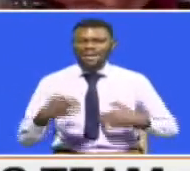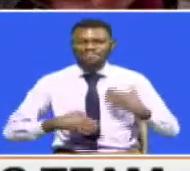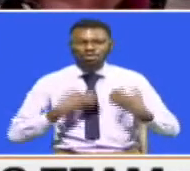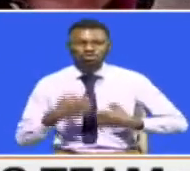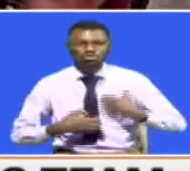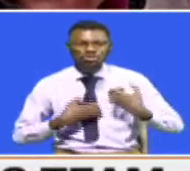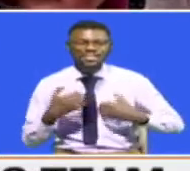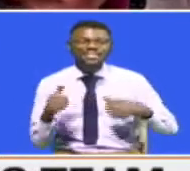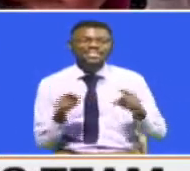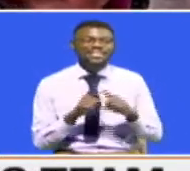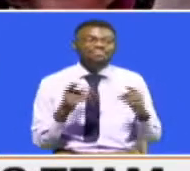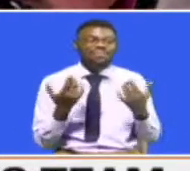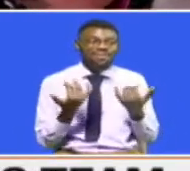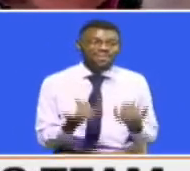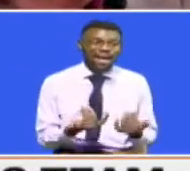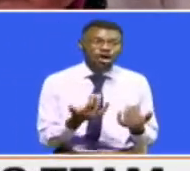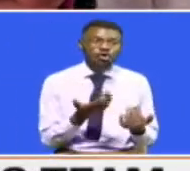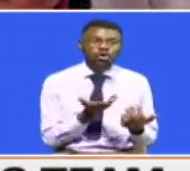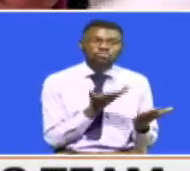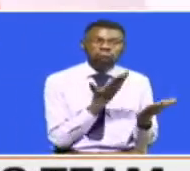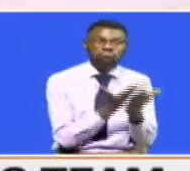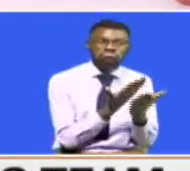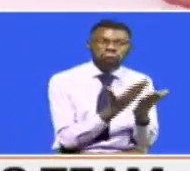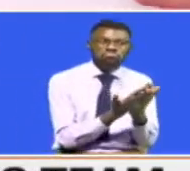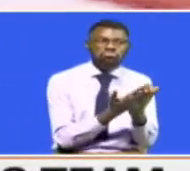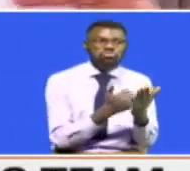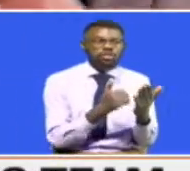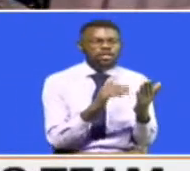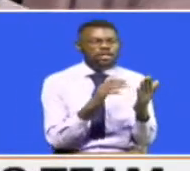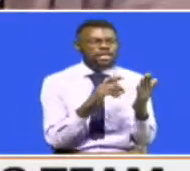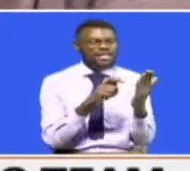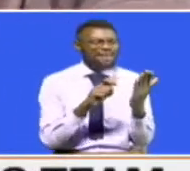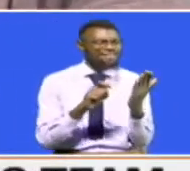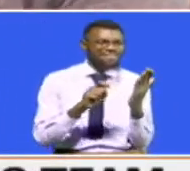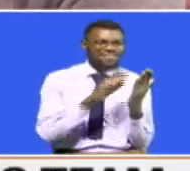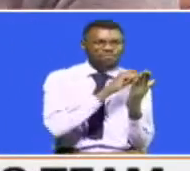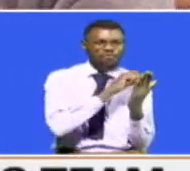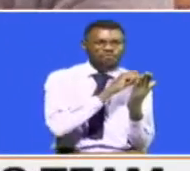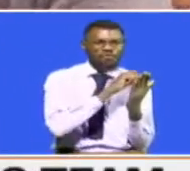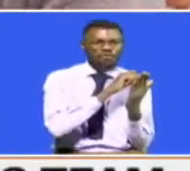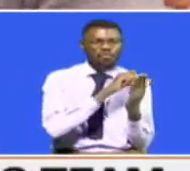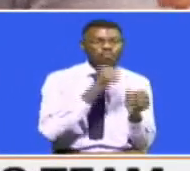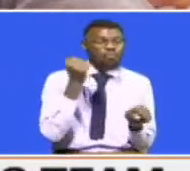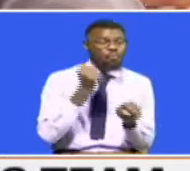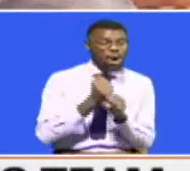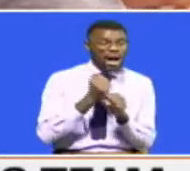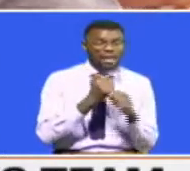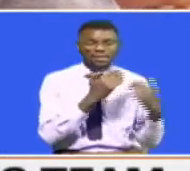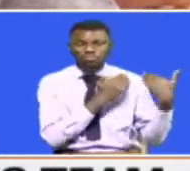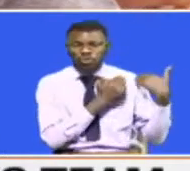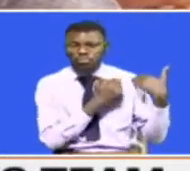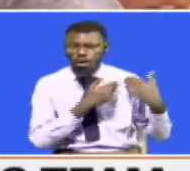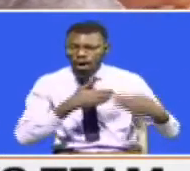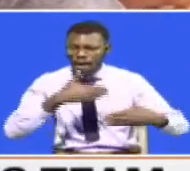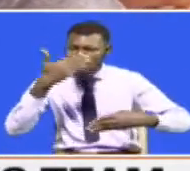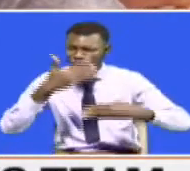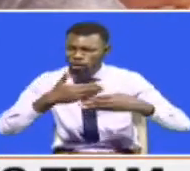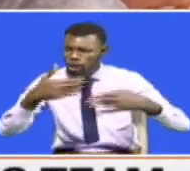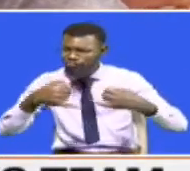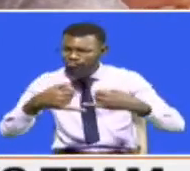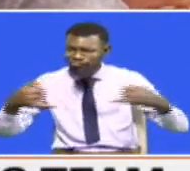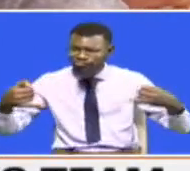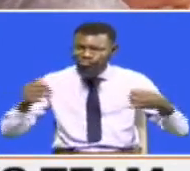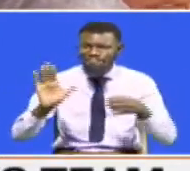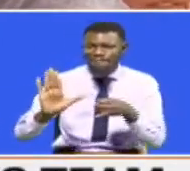Council proposes the removal of the boundaries delimitation function from the IEBC and